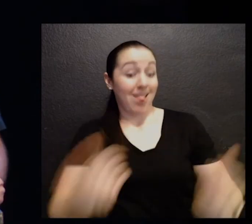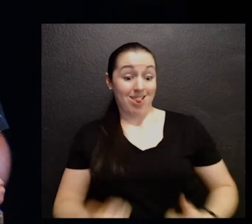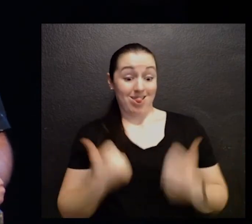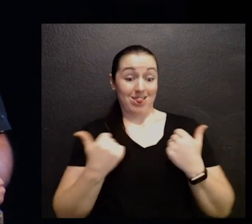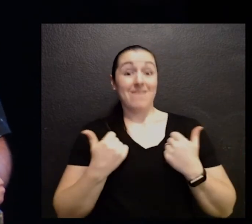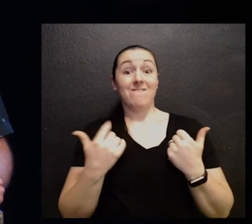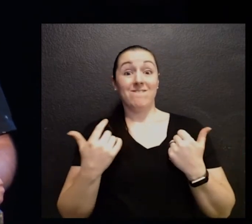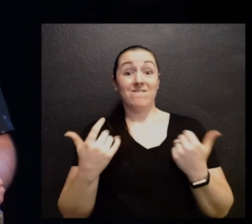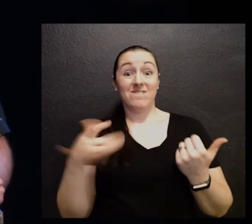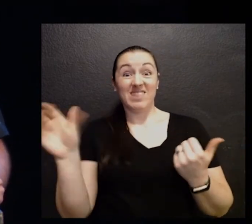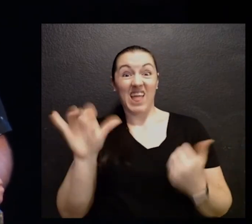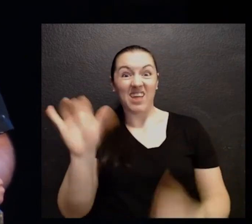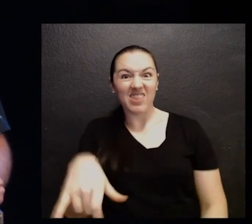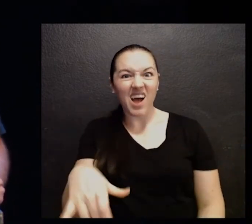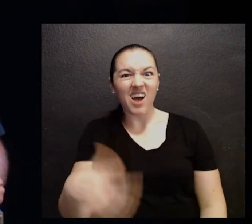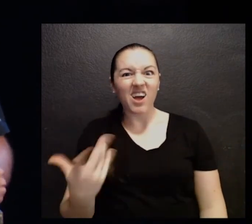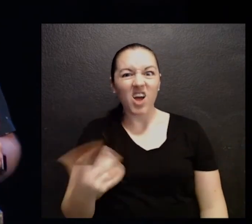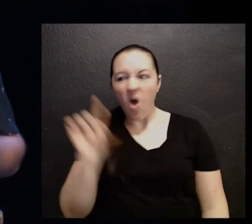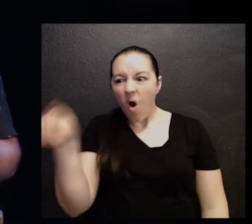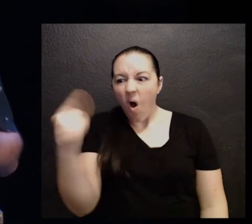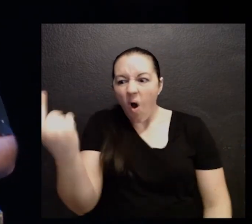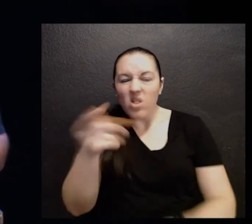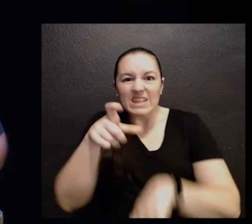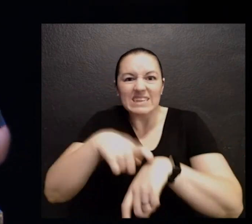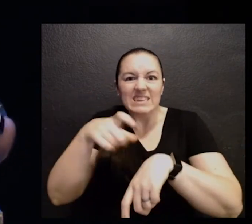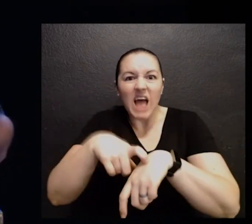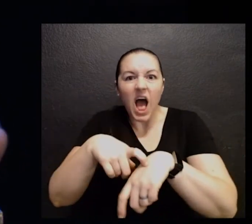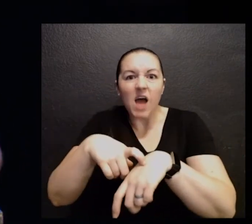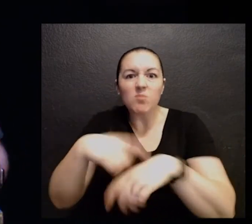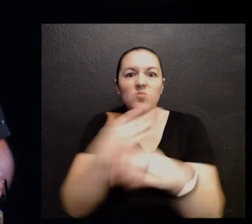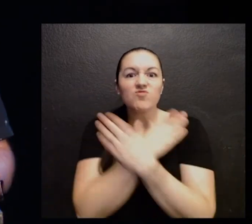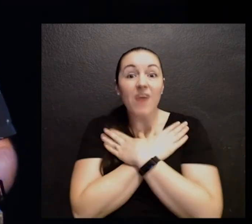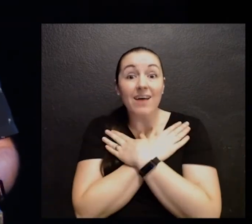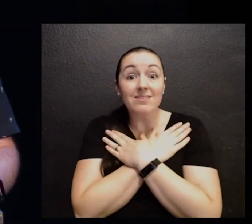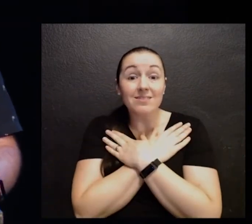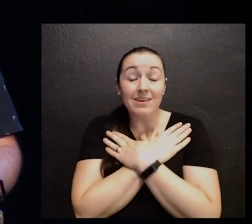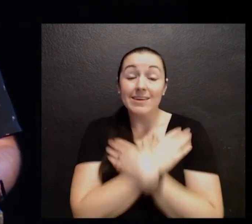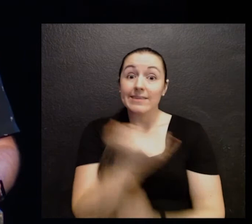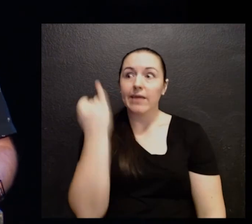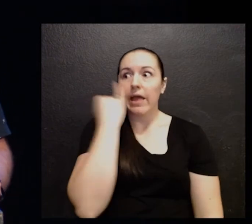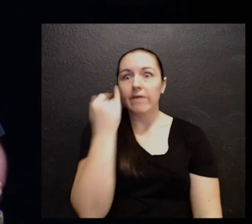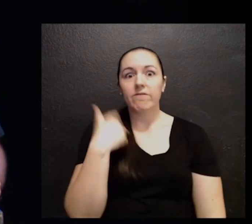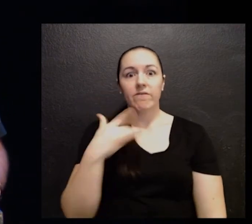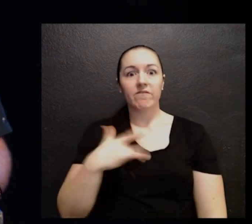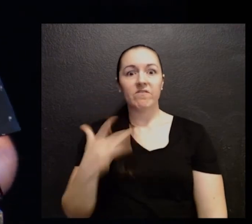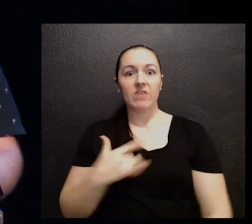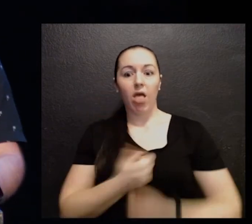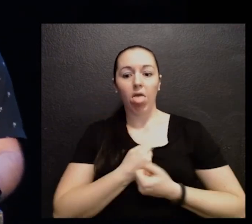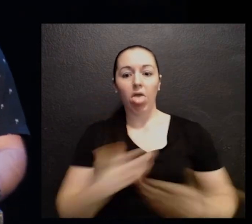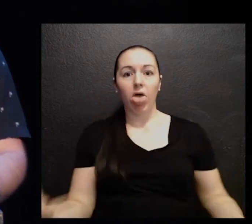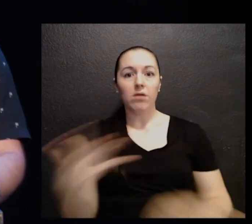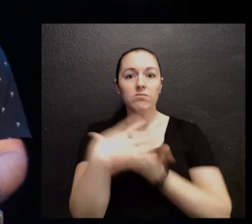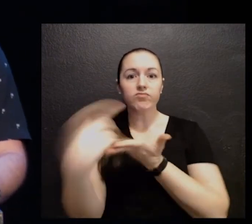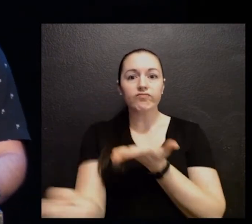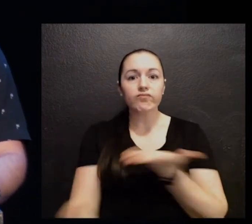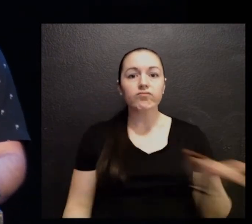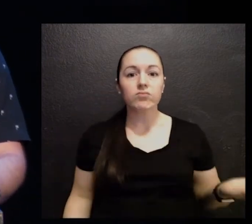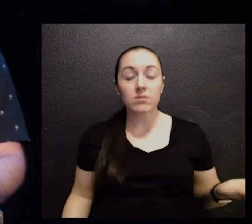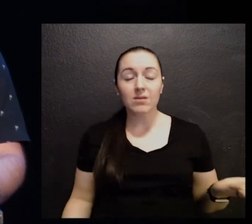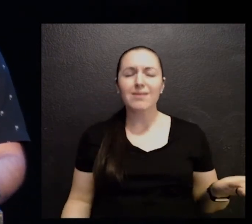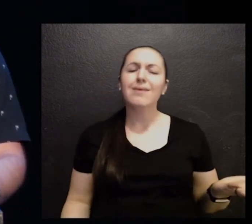that? That the only time we rest is when we are depleted? What if it wasn't supposed to be like